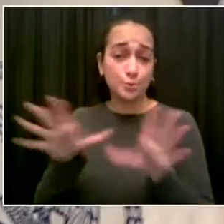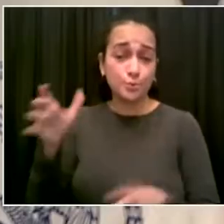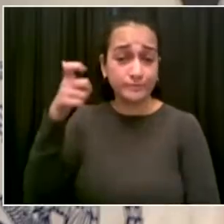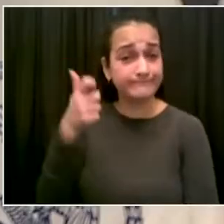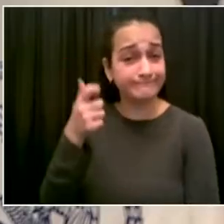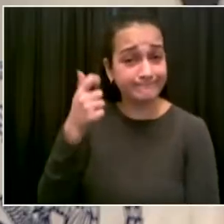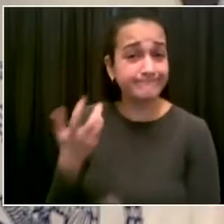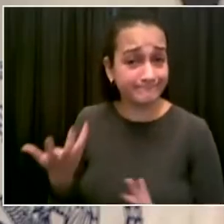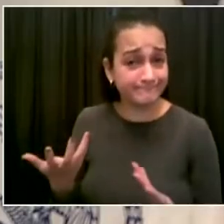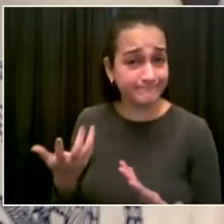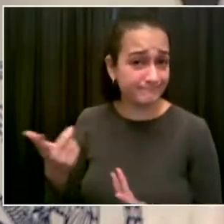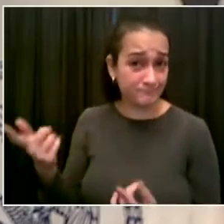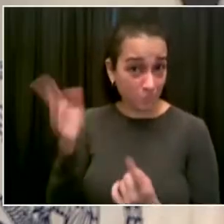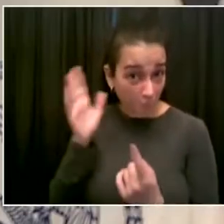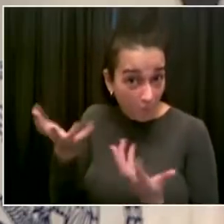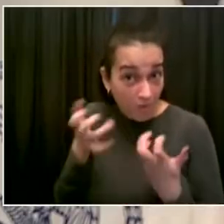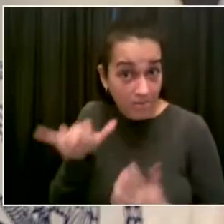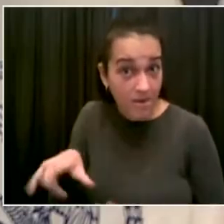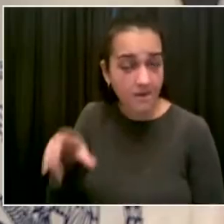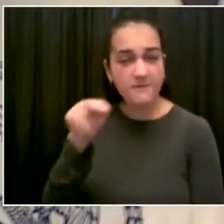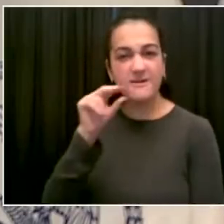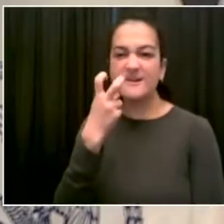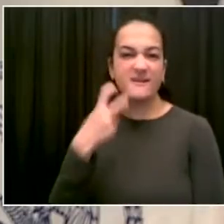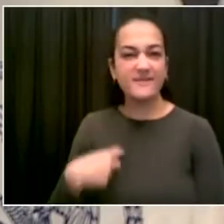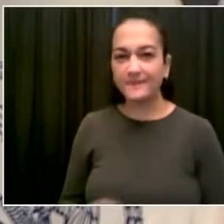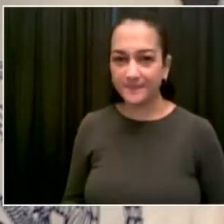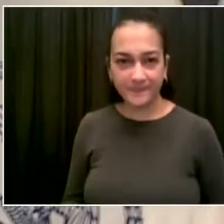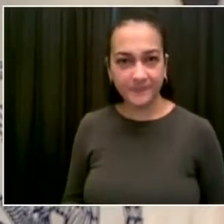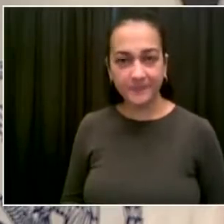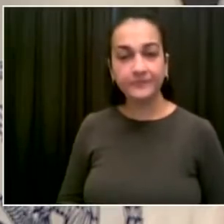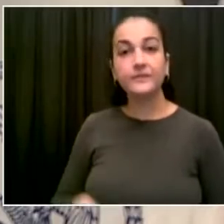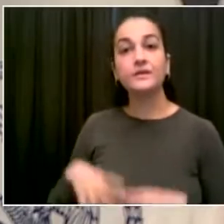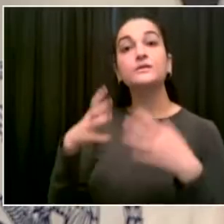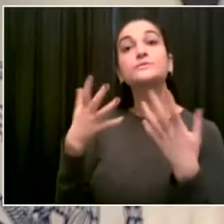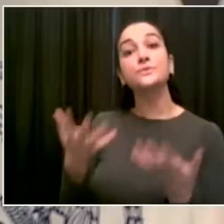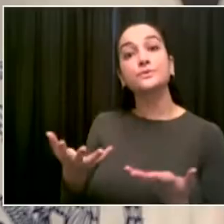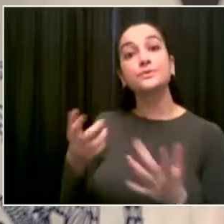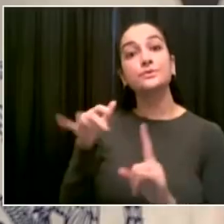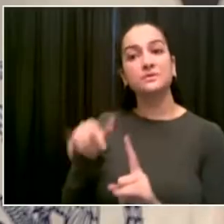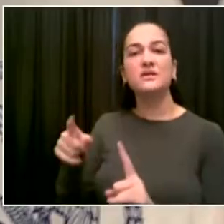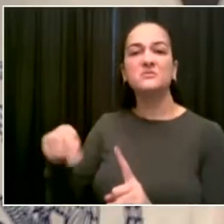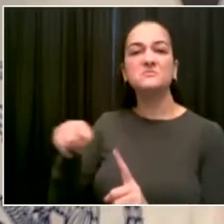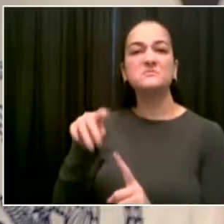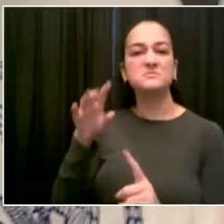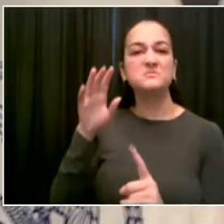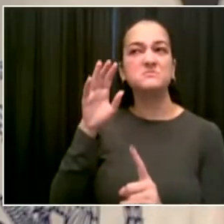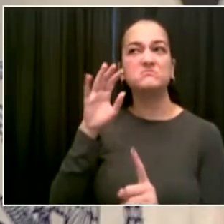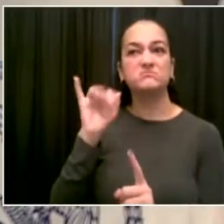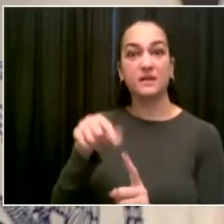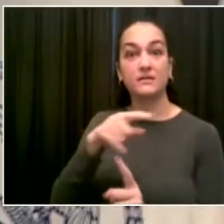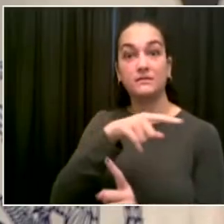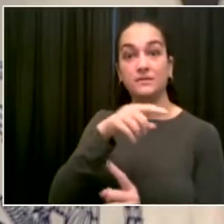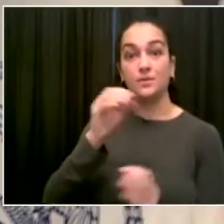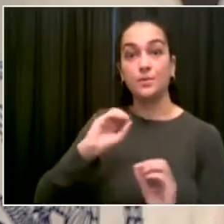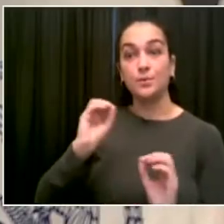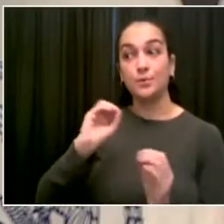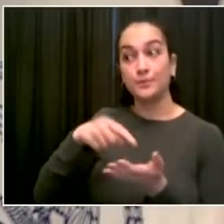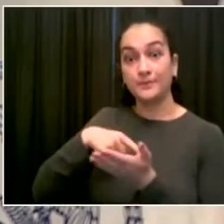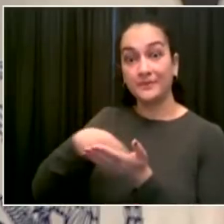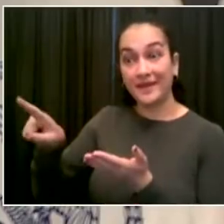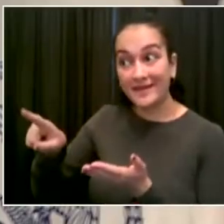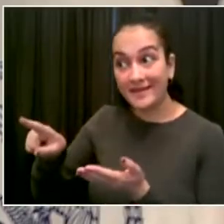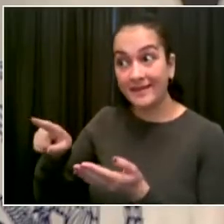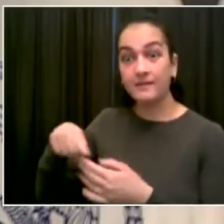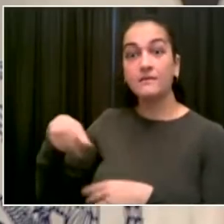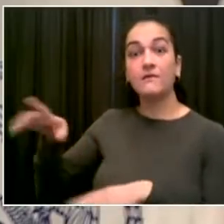have contingencies in place for any gaps that we experience, but our uniform agency leadership feel very